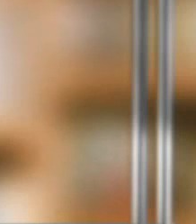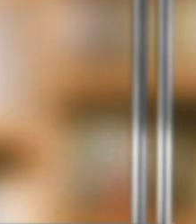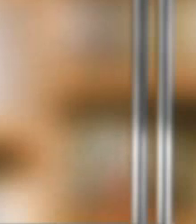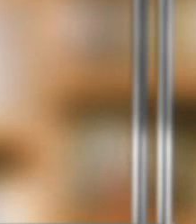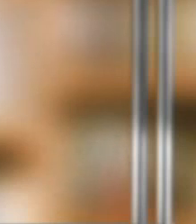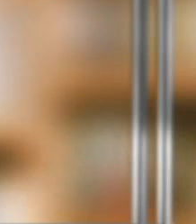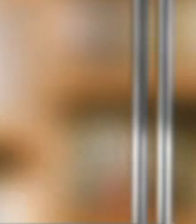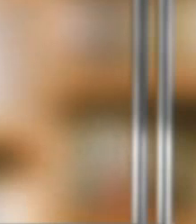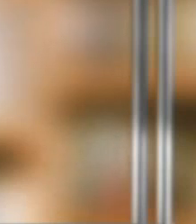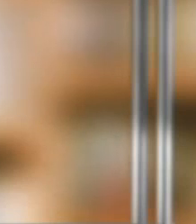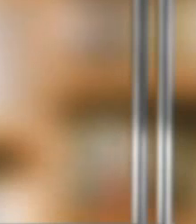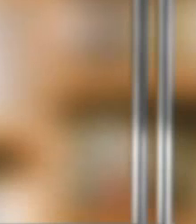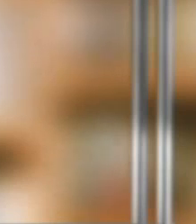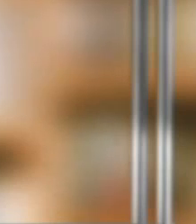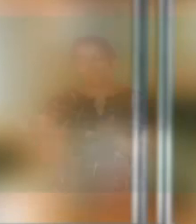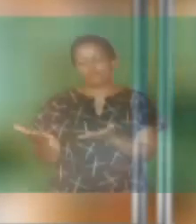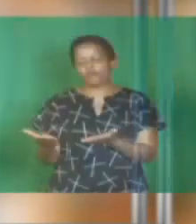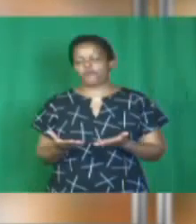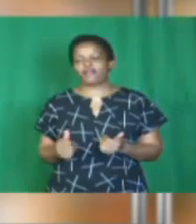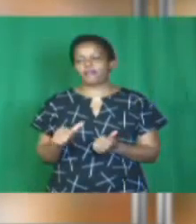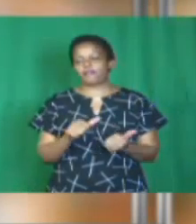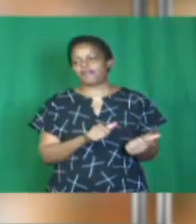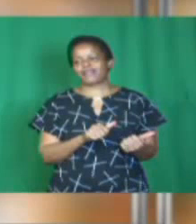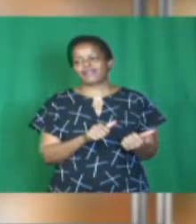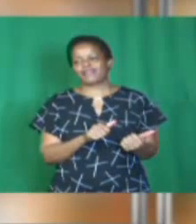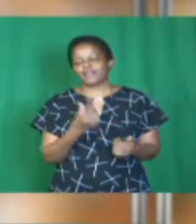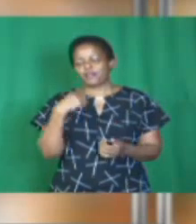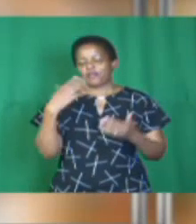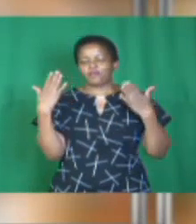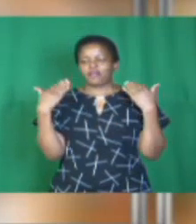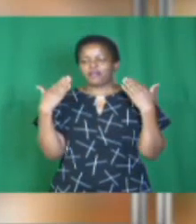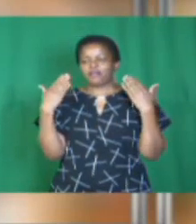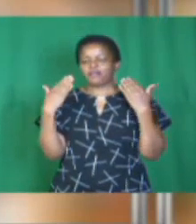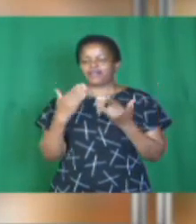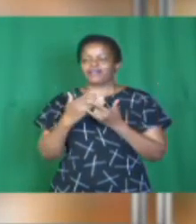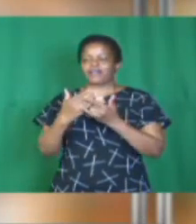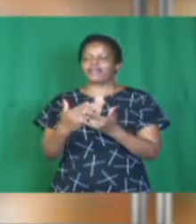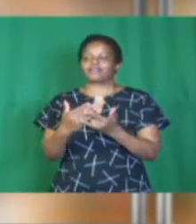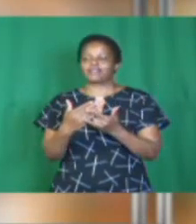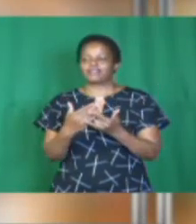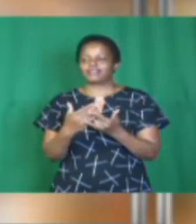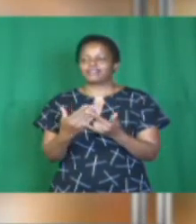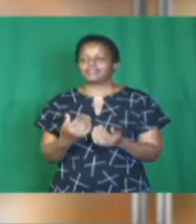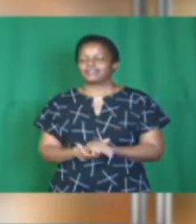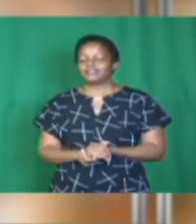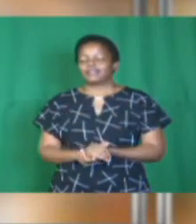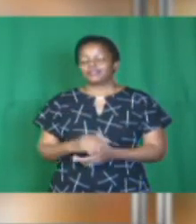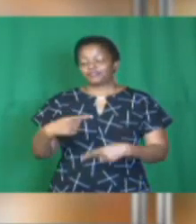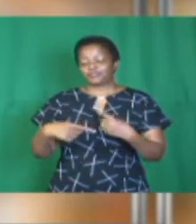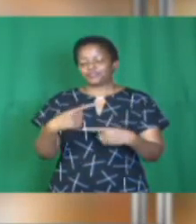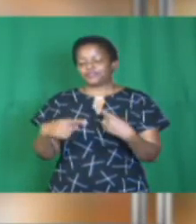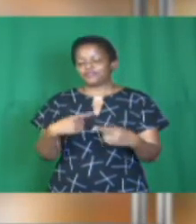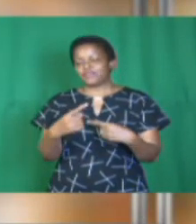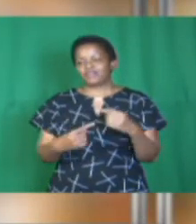Dear viewer, welcome back. I hope that the commercial break was beneficial to you. Ma'am, we were learning about